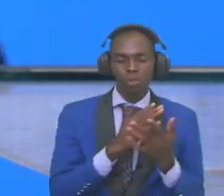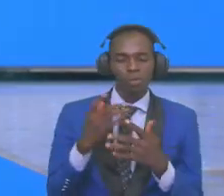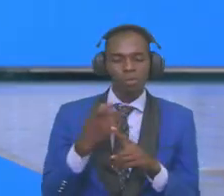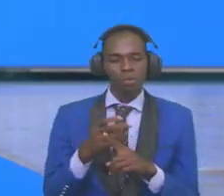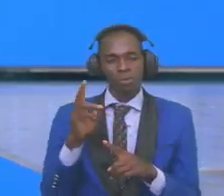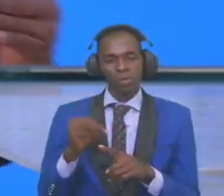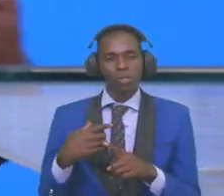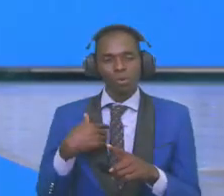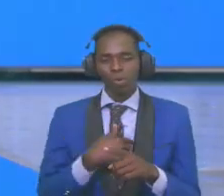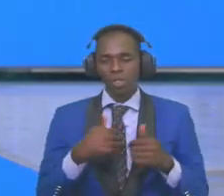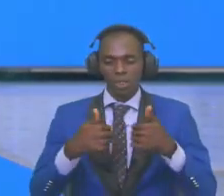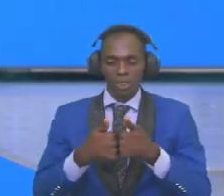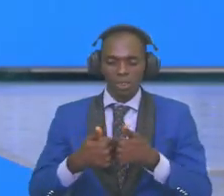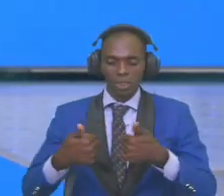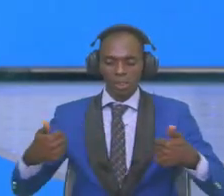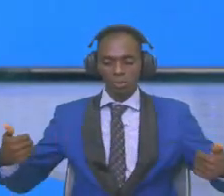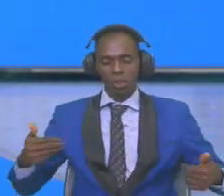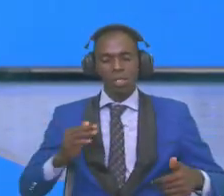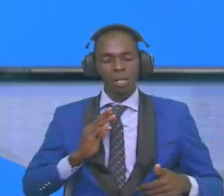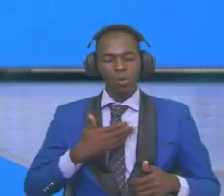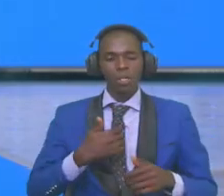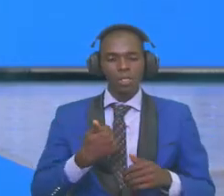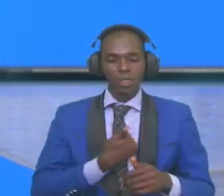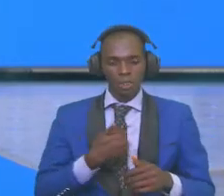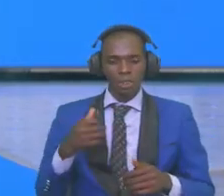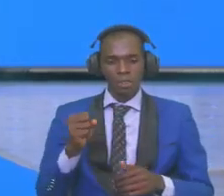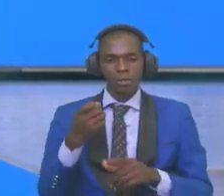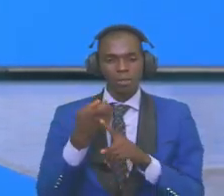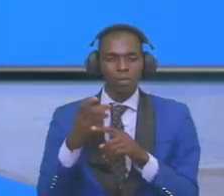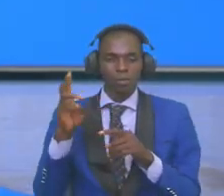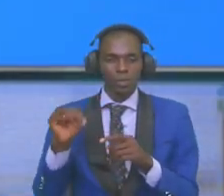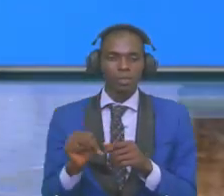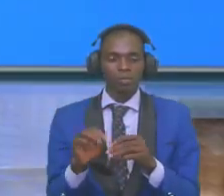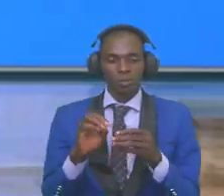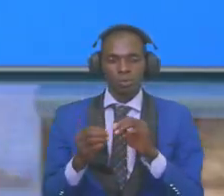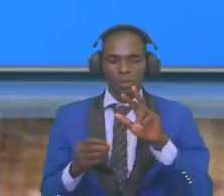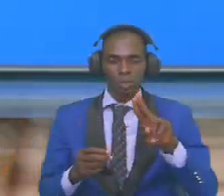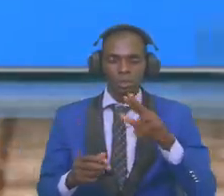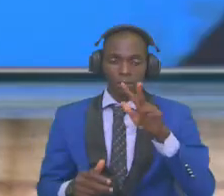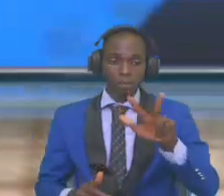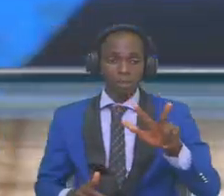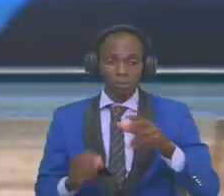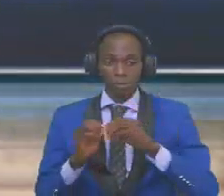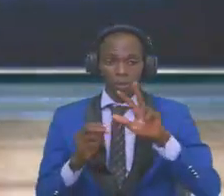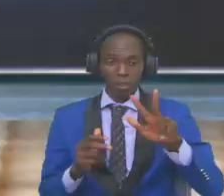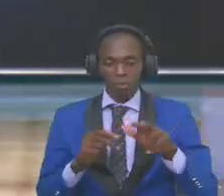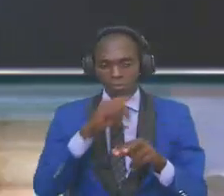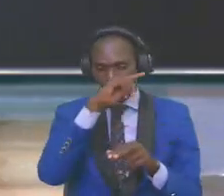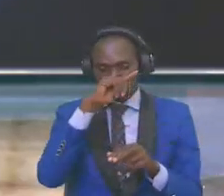detach ourselves from them. Number three here, in number